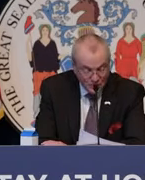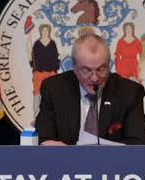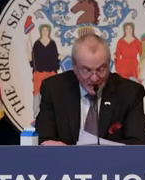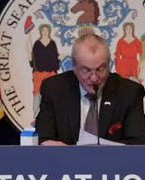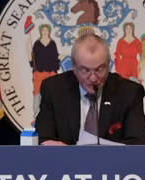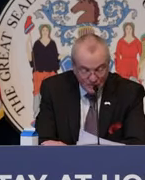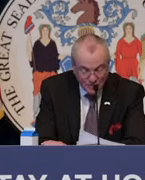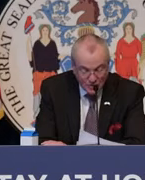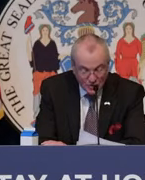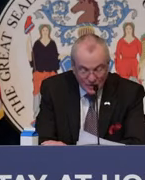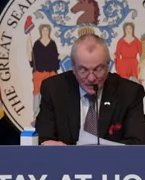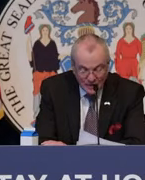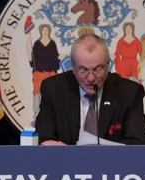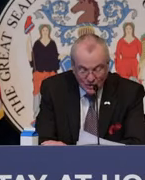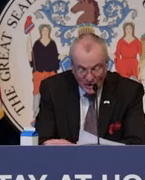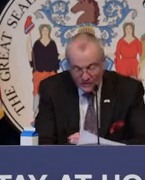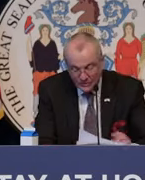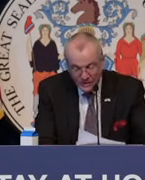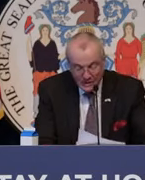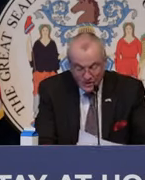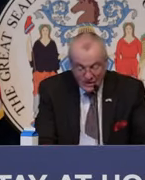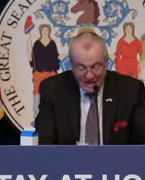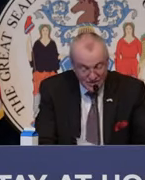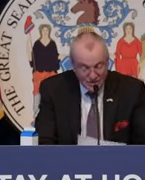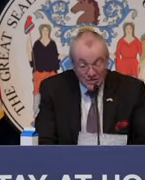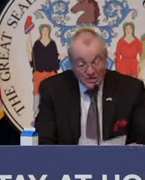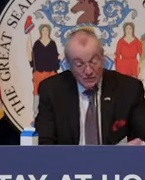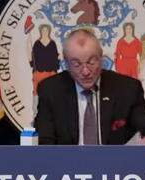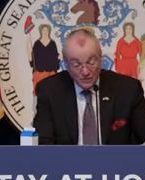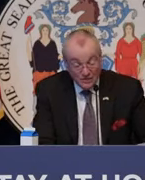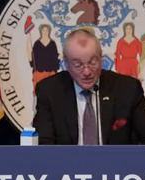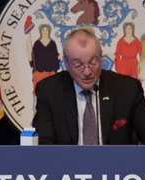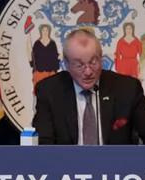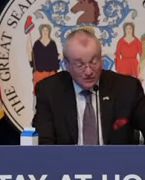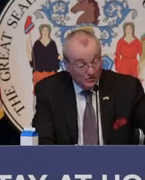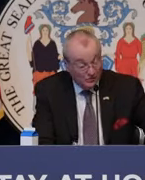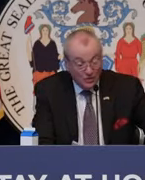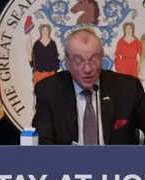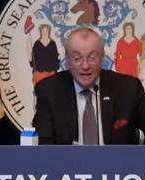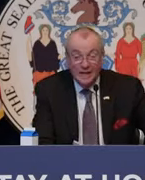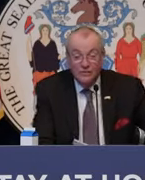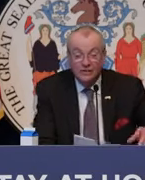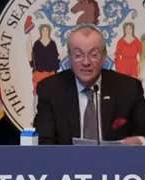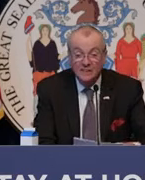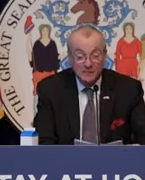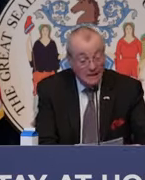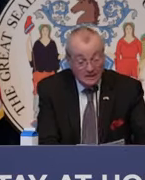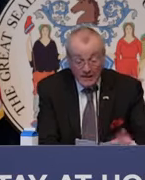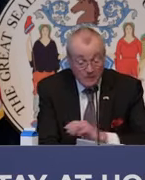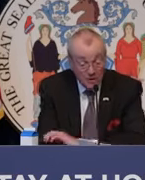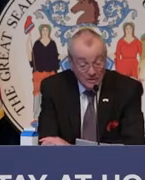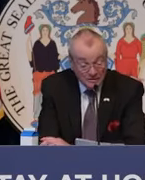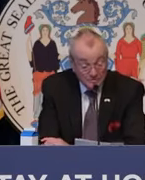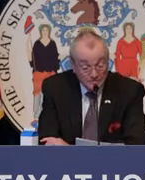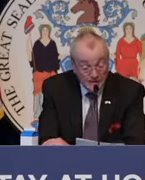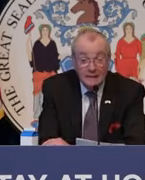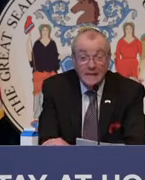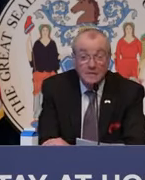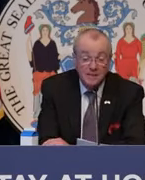of New Jersey National Guard members joined the on-ground staffs in several facilities. This is an all-hands on deck